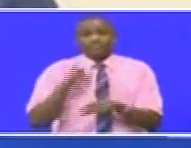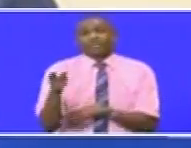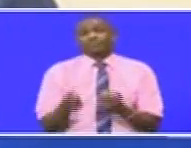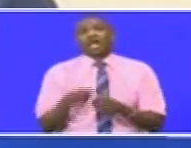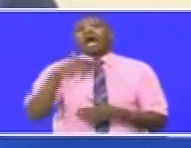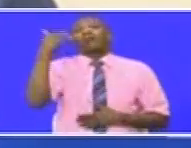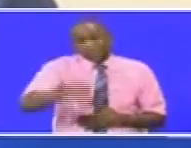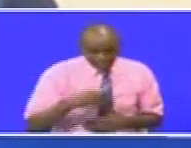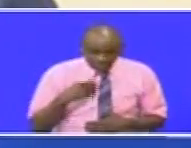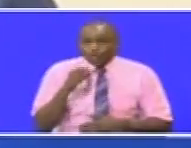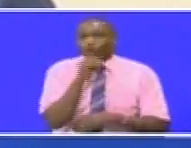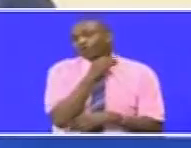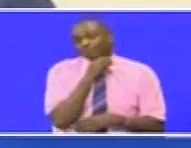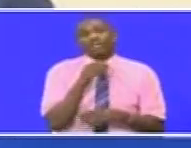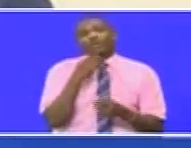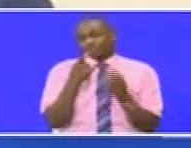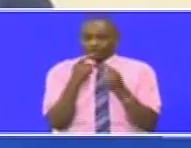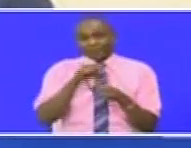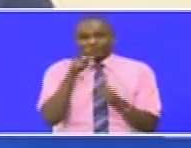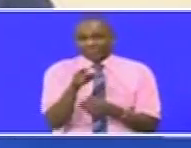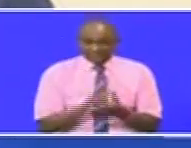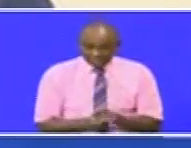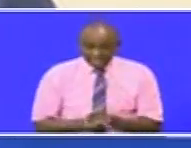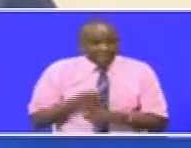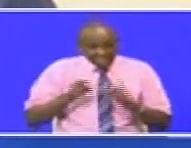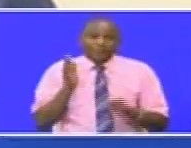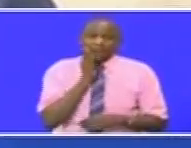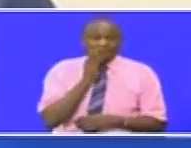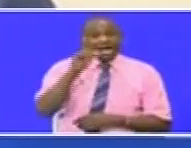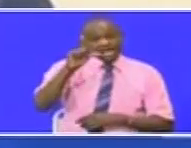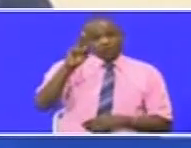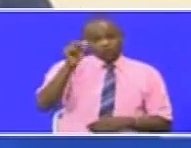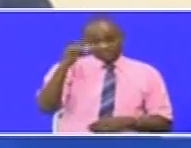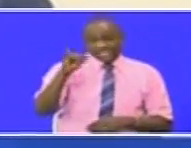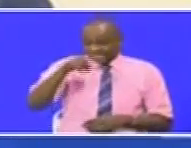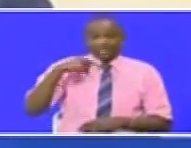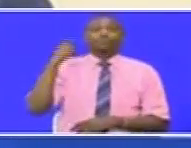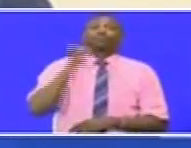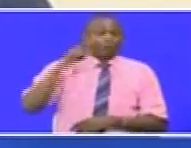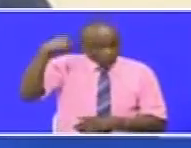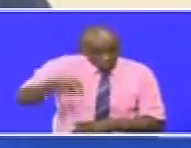even afterwards. But to Mama Lucy, the next day,